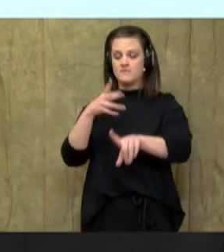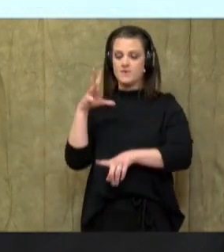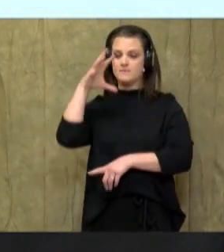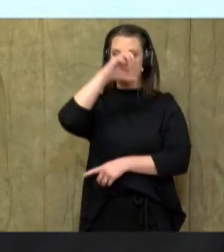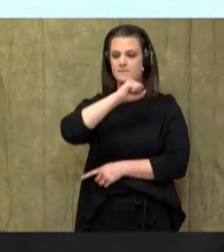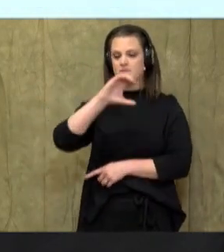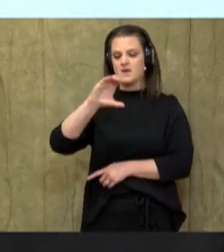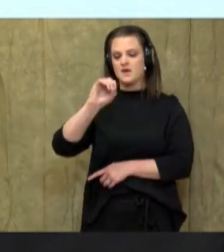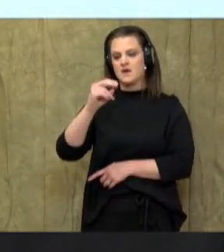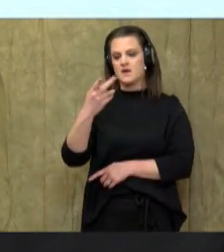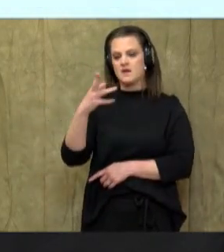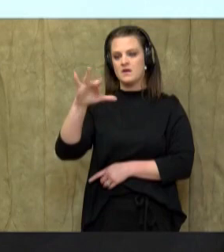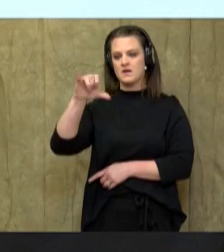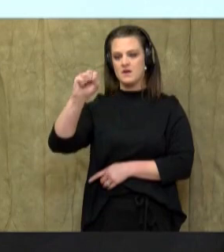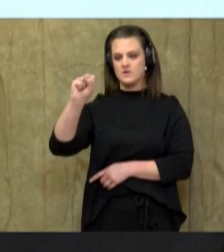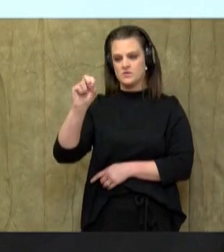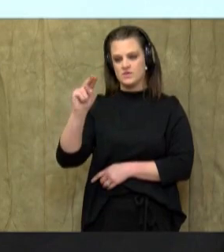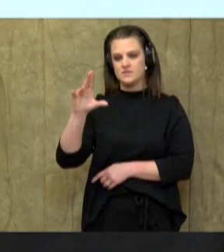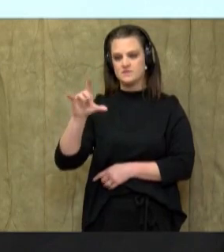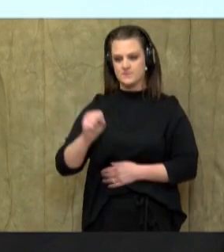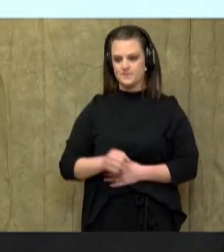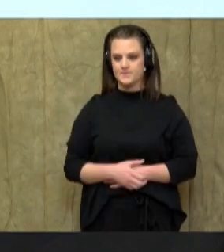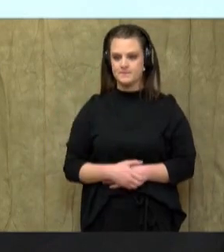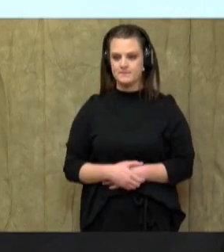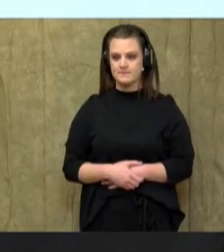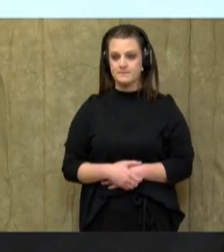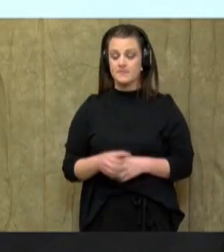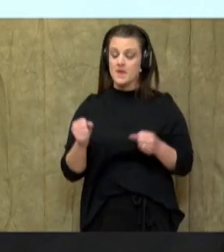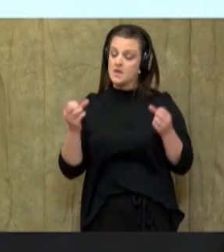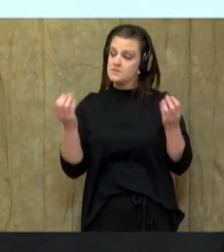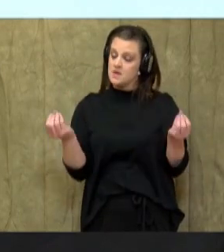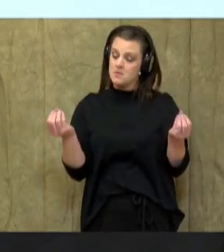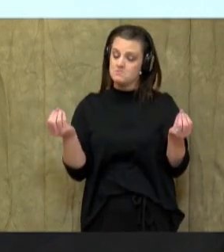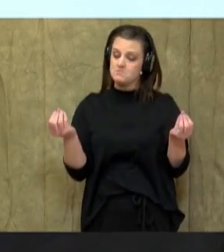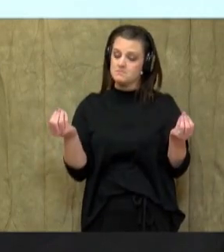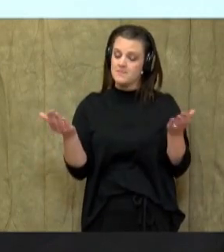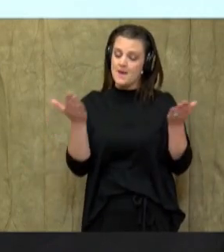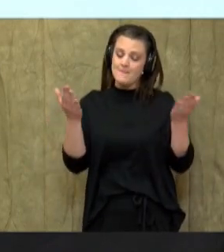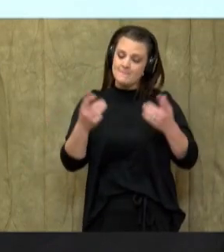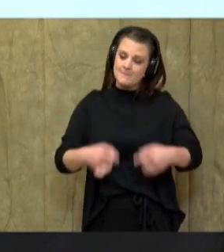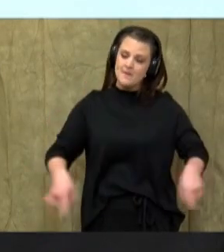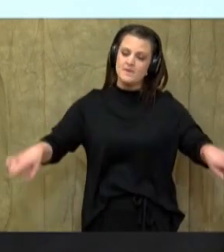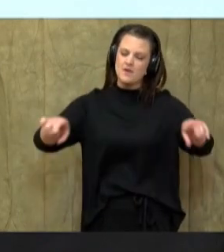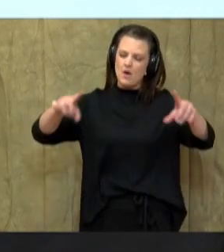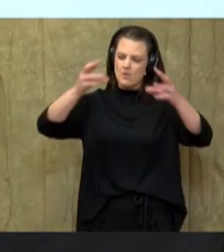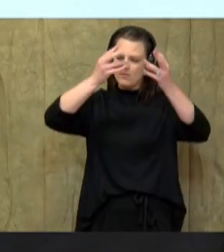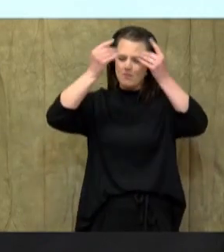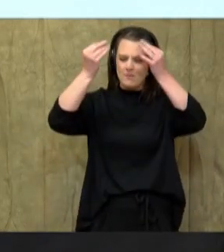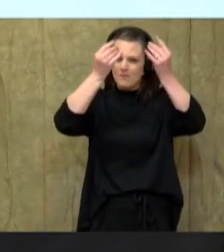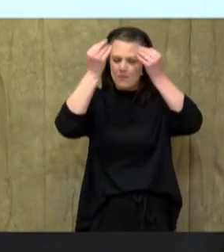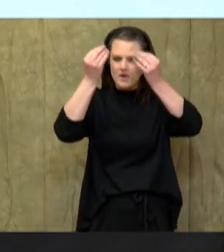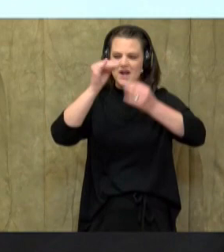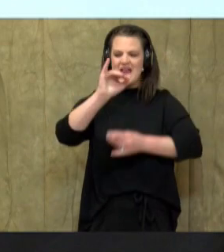making inferences. So you may be wondering, what does it mean to make an inference or draw a